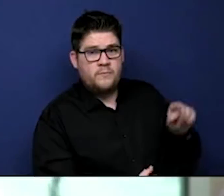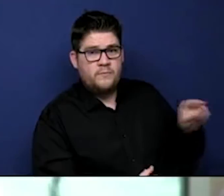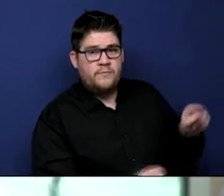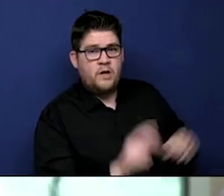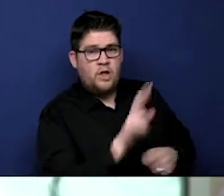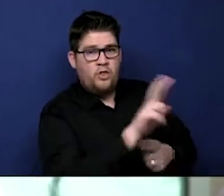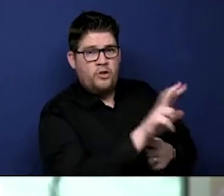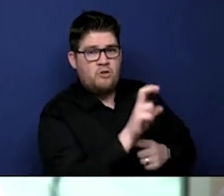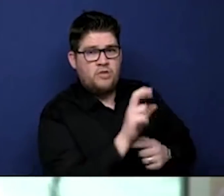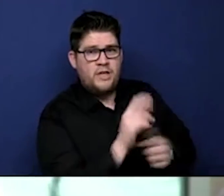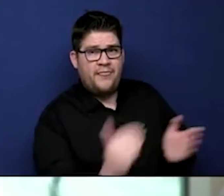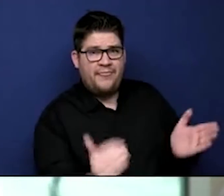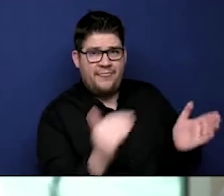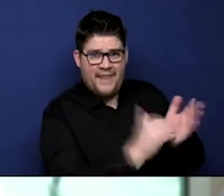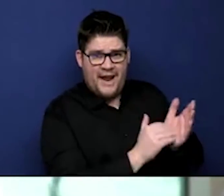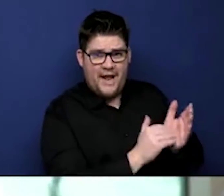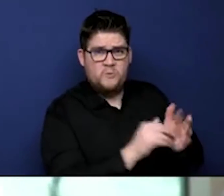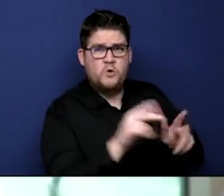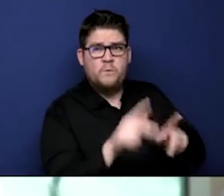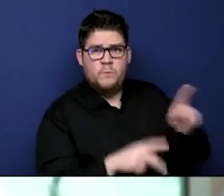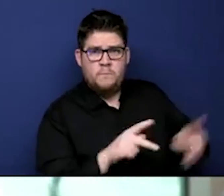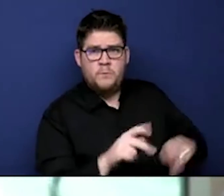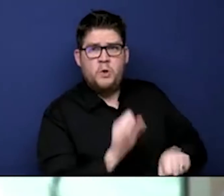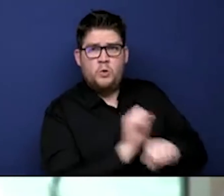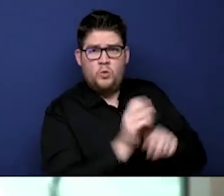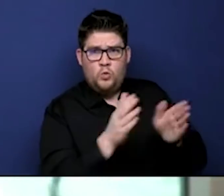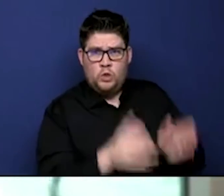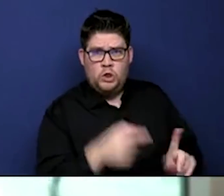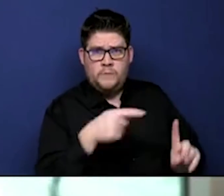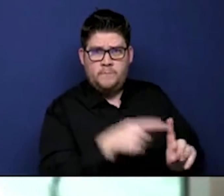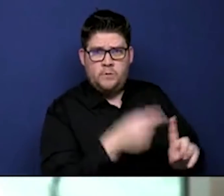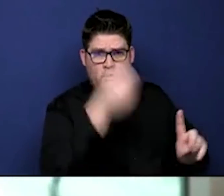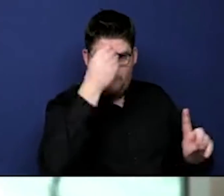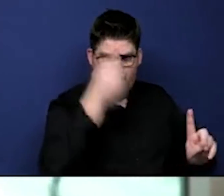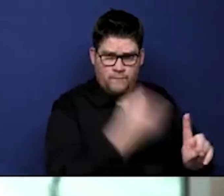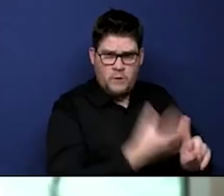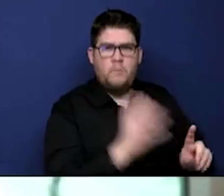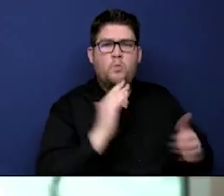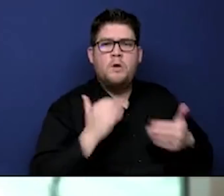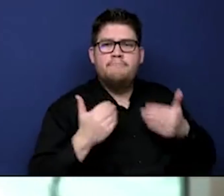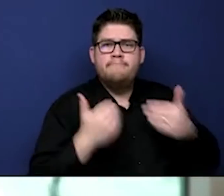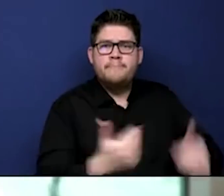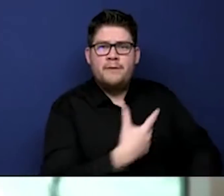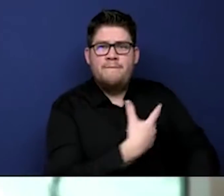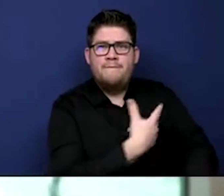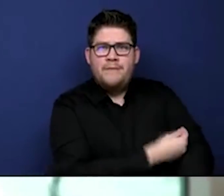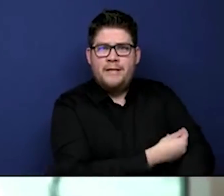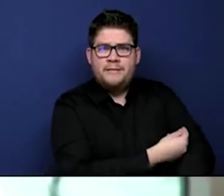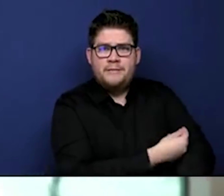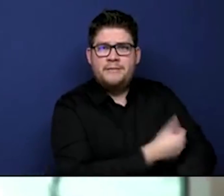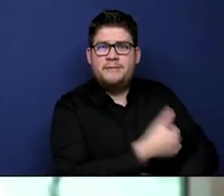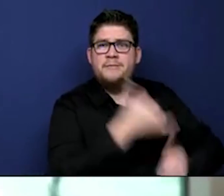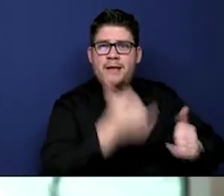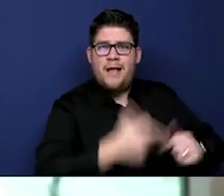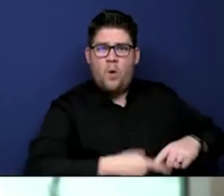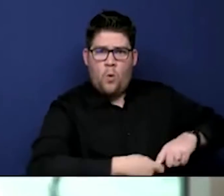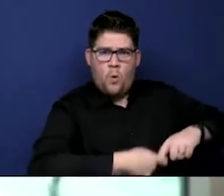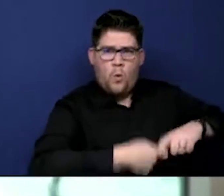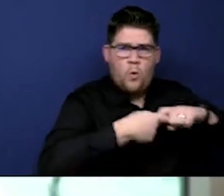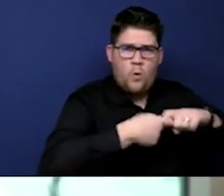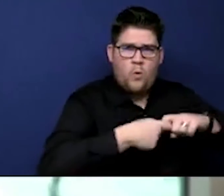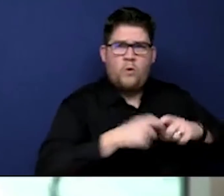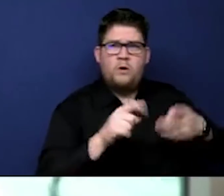I was just wondering that the 300,000 workers who were told they were going to be getting the vaccine, that program's now on